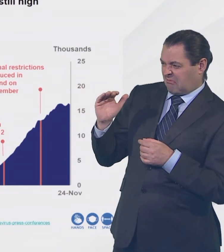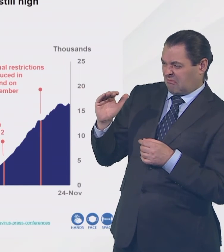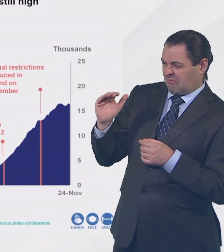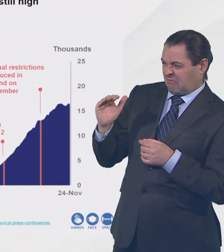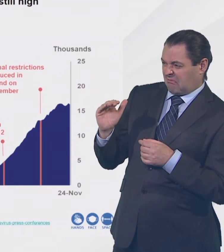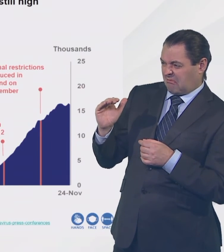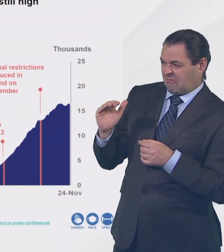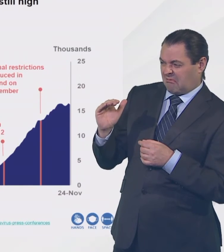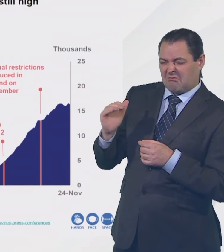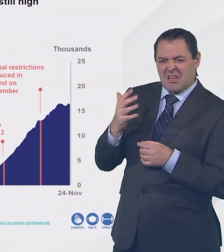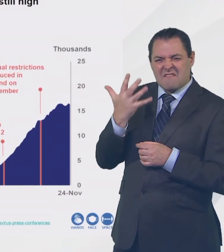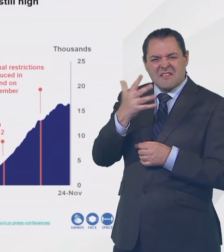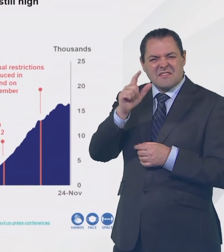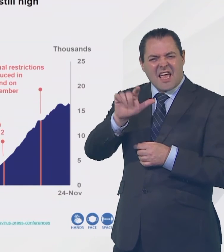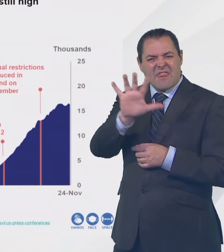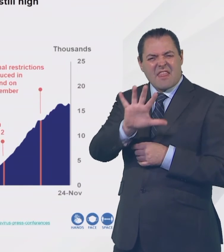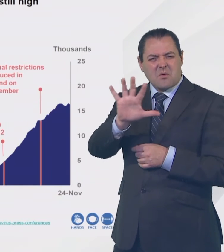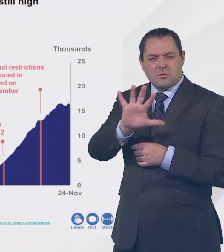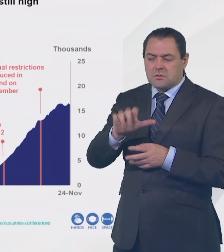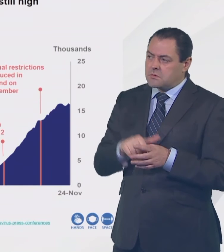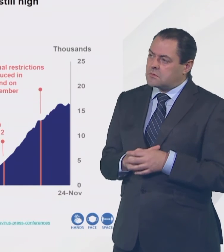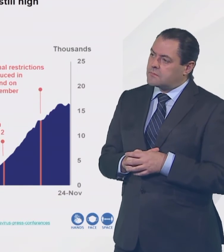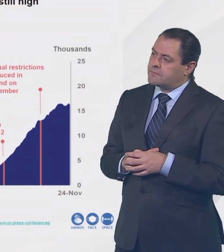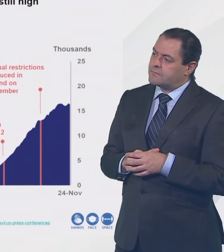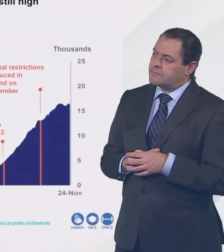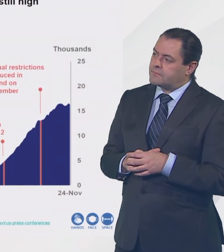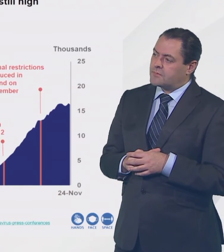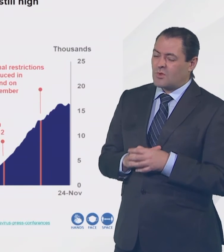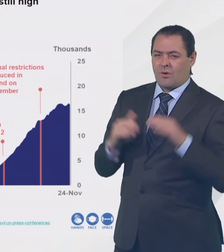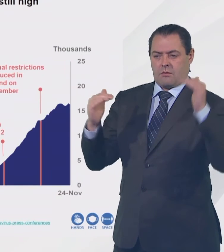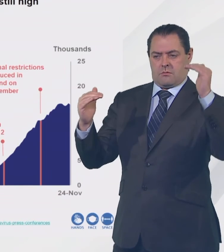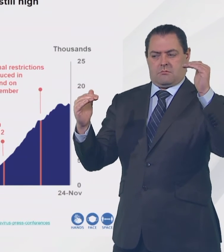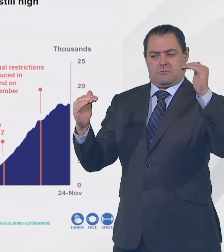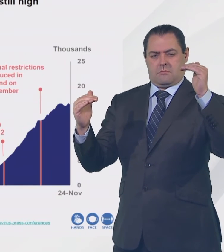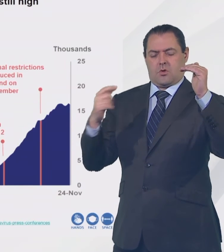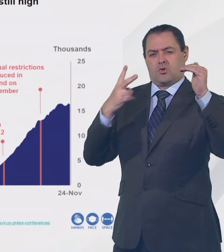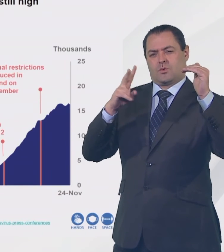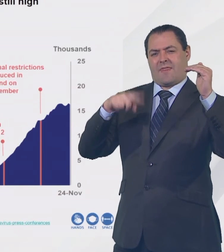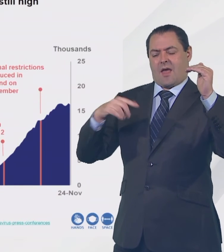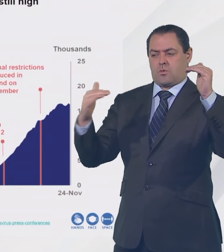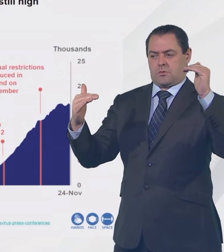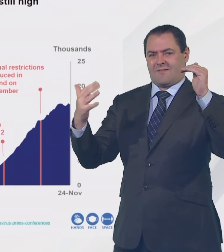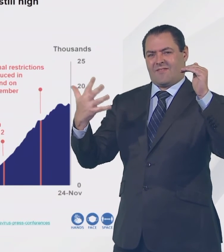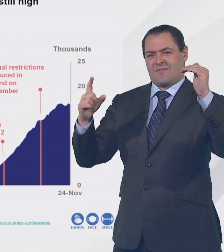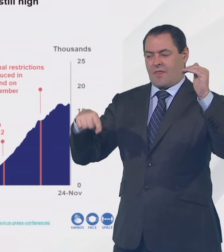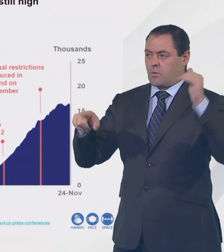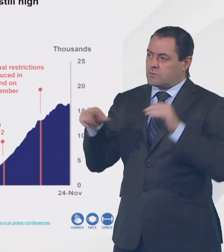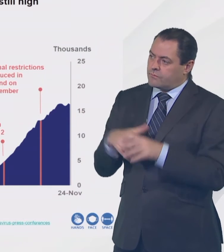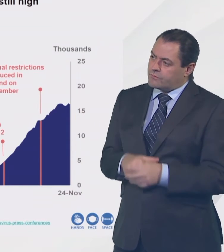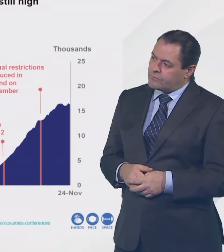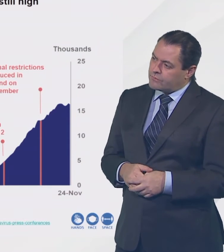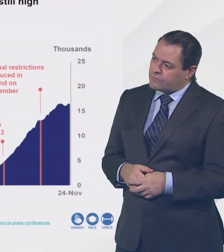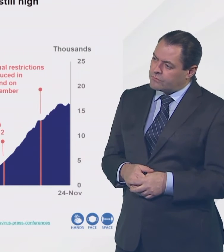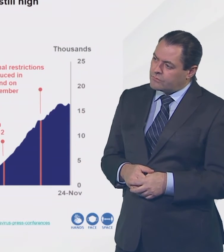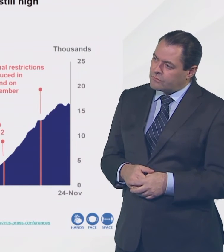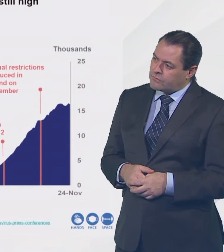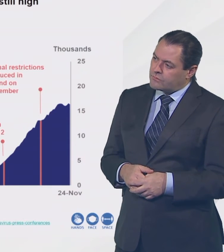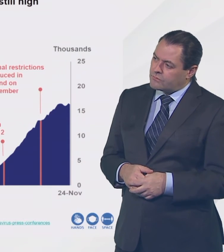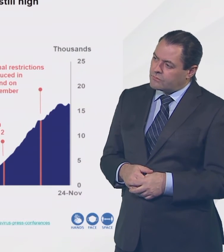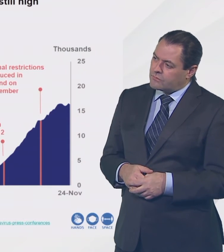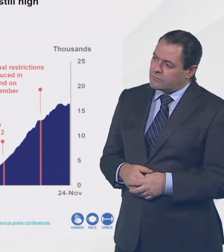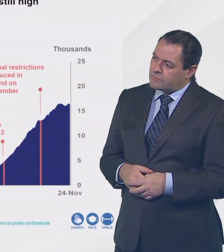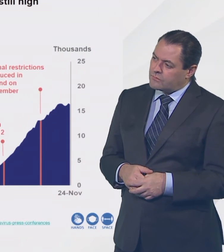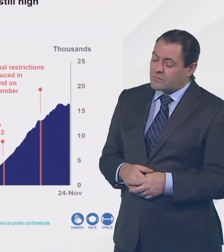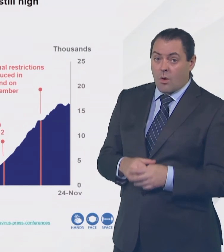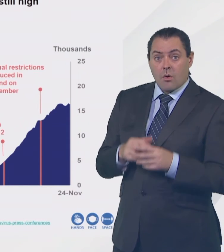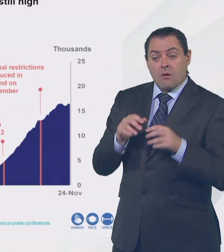so people in hospital with COVID now. So there's been an increase in the number of hospitalizations that have followed the increase